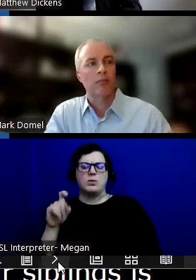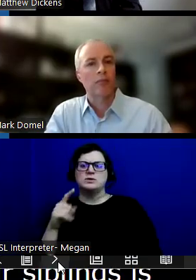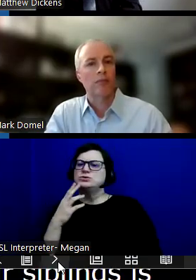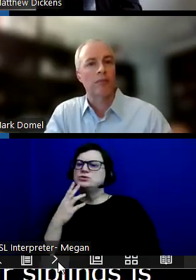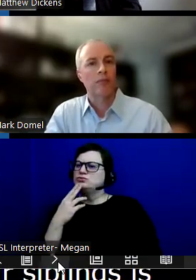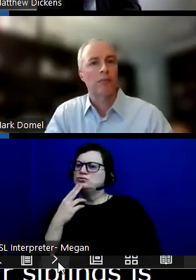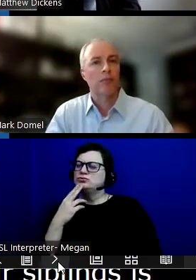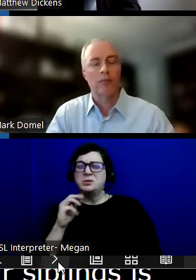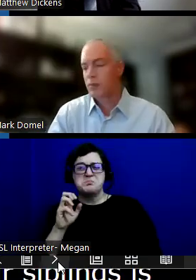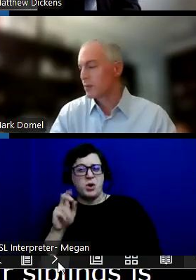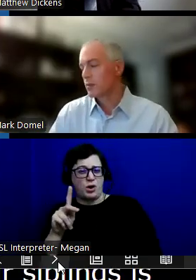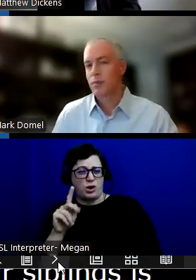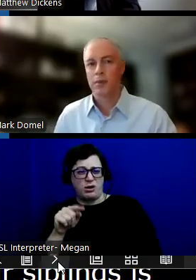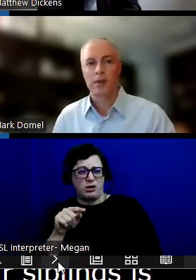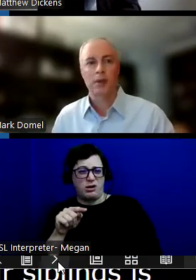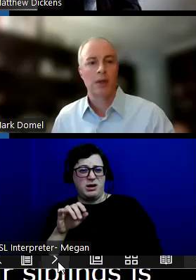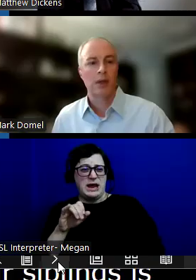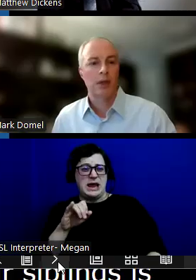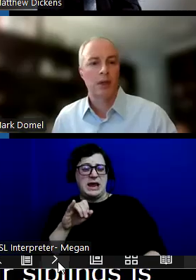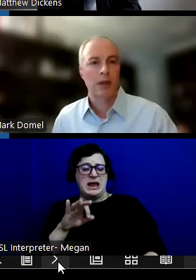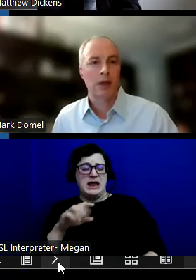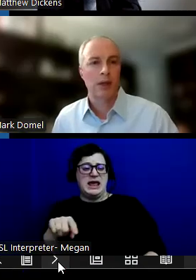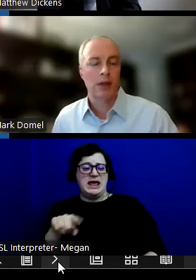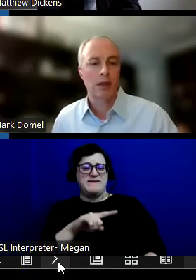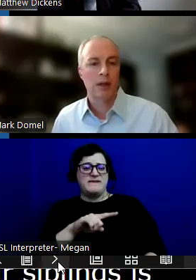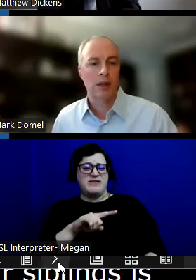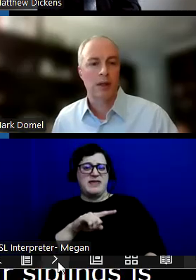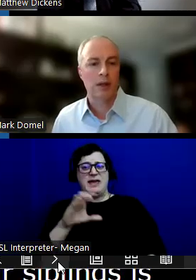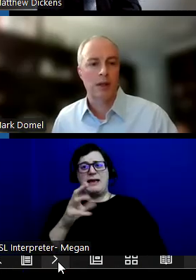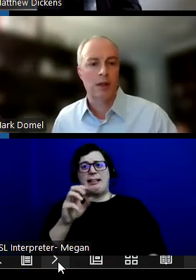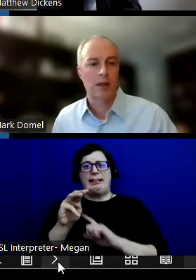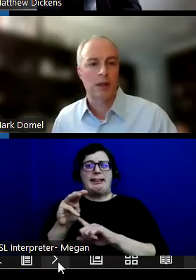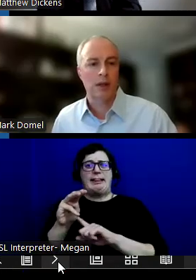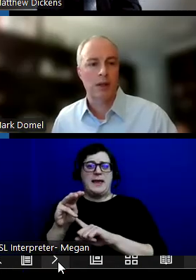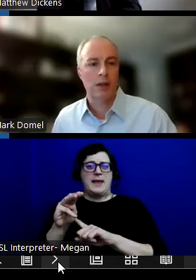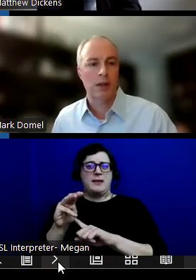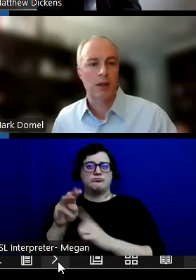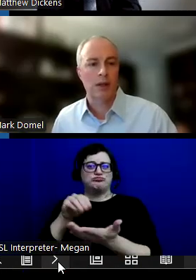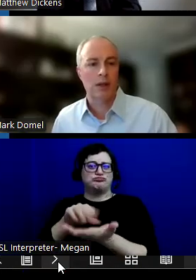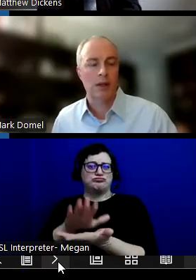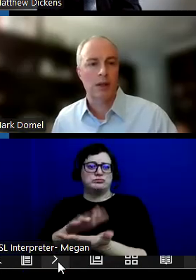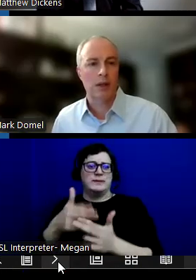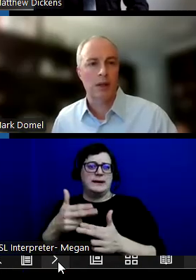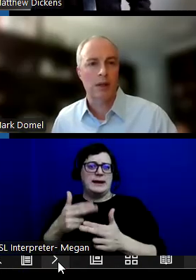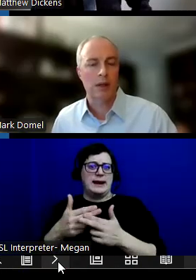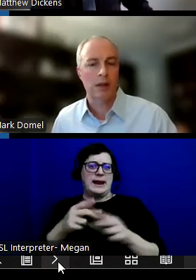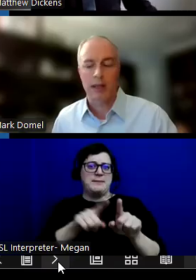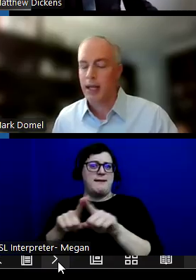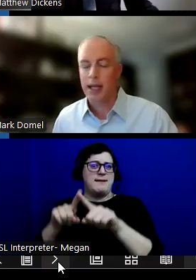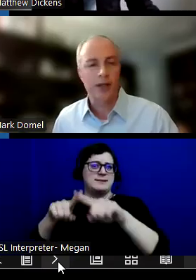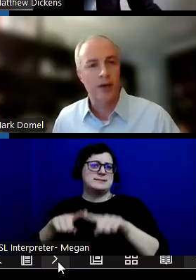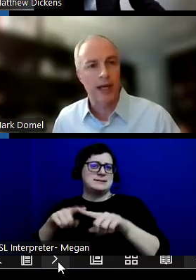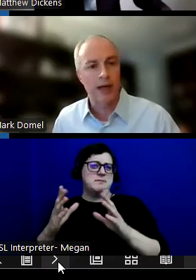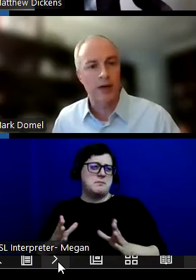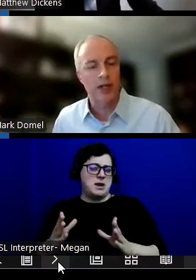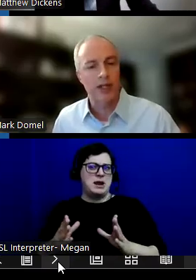Mark, would it be if they claim them as a dependent, if that they would be able to be considered?